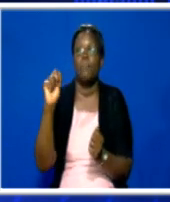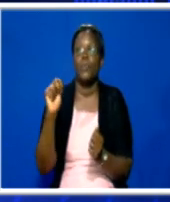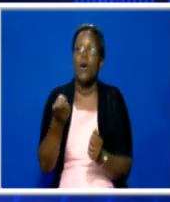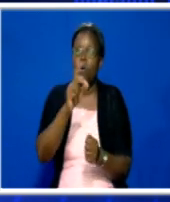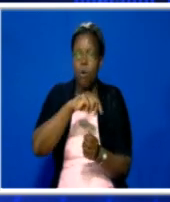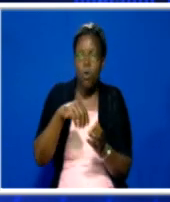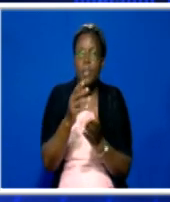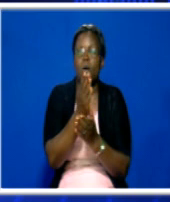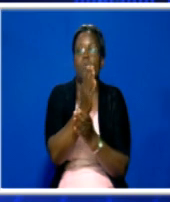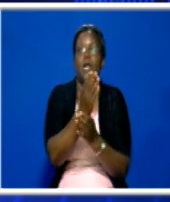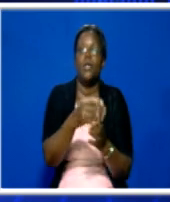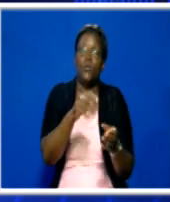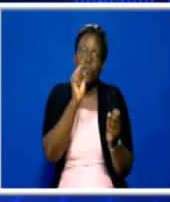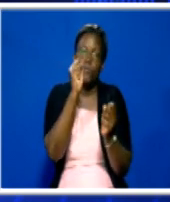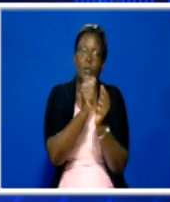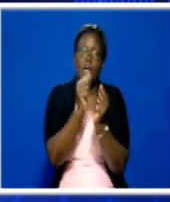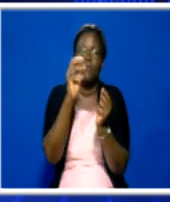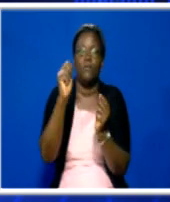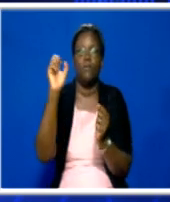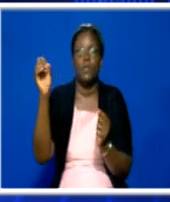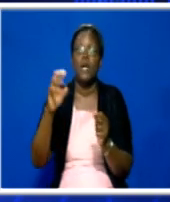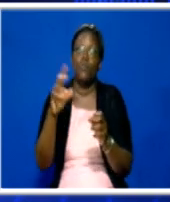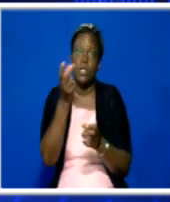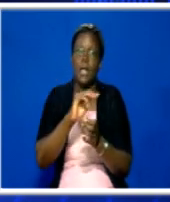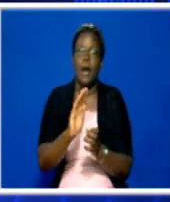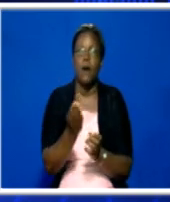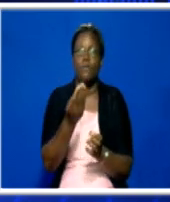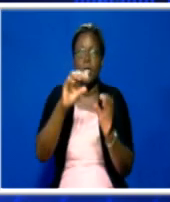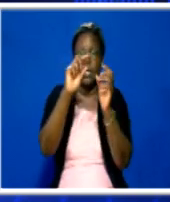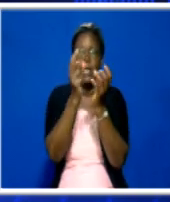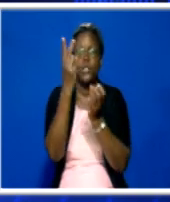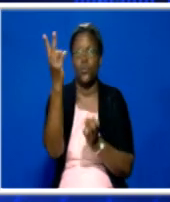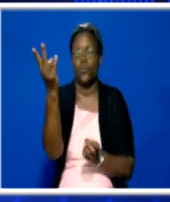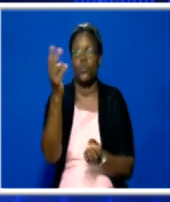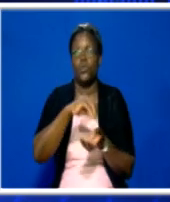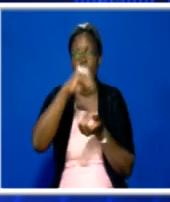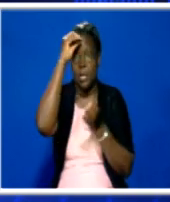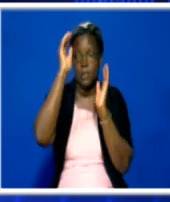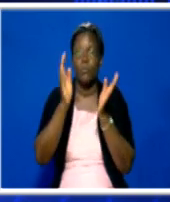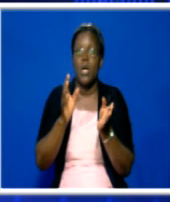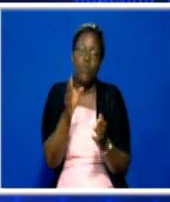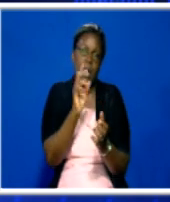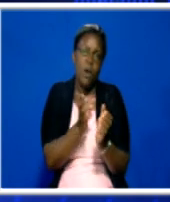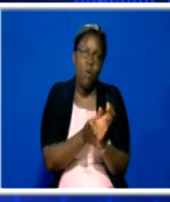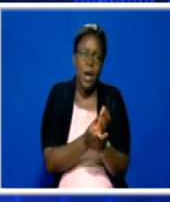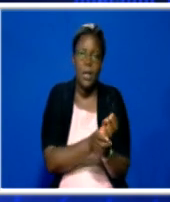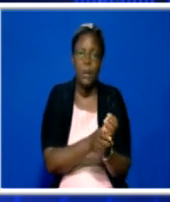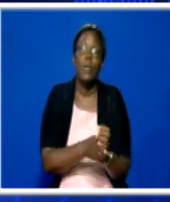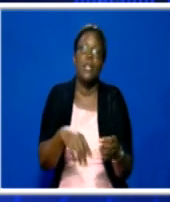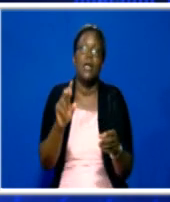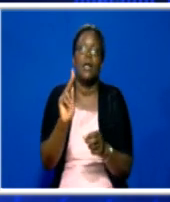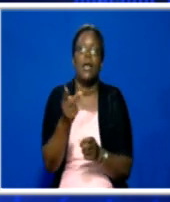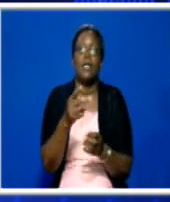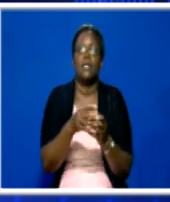way to 10:50 a.m. we will have our grade 2 students again. This time we are handling the Kenya Sign